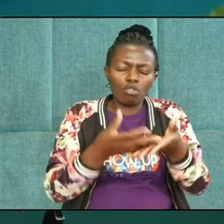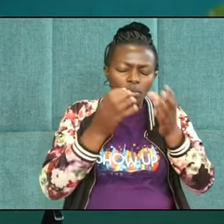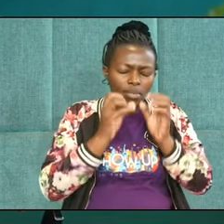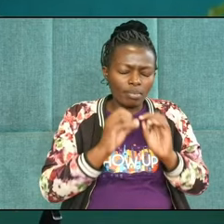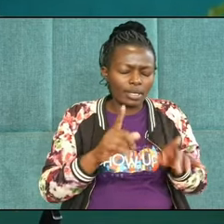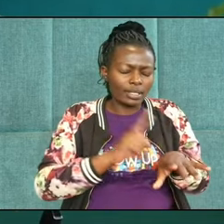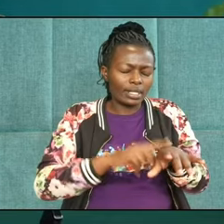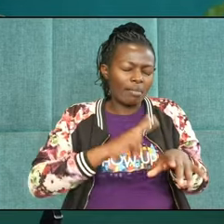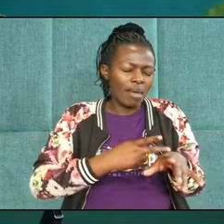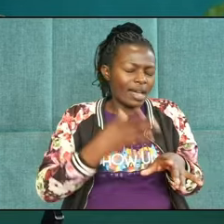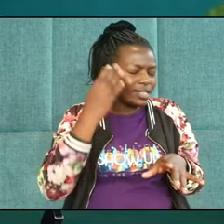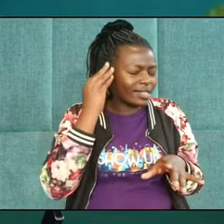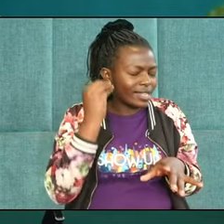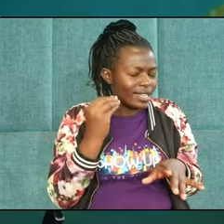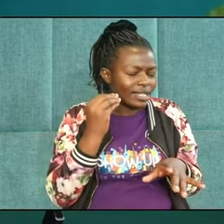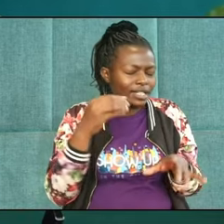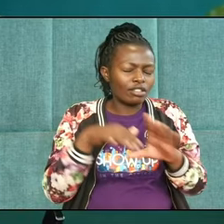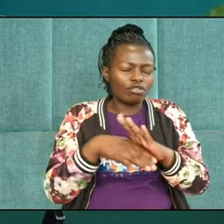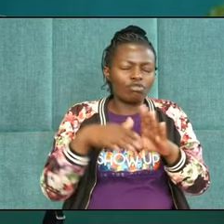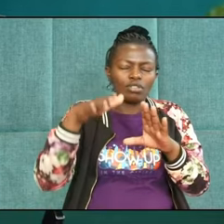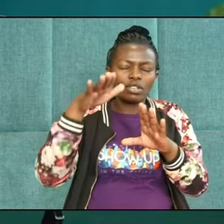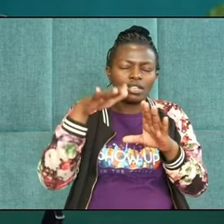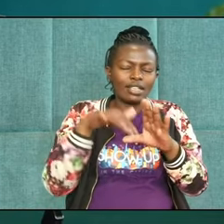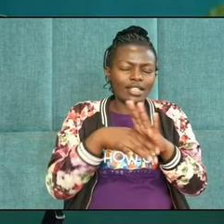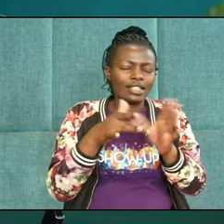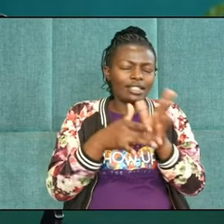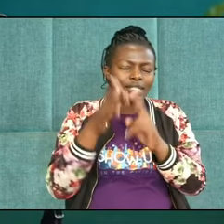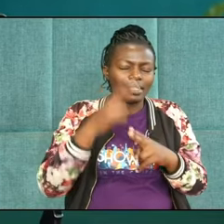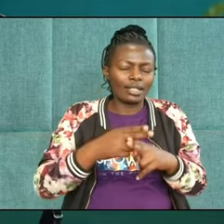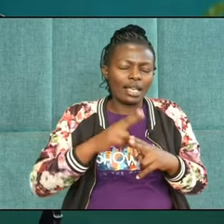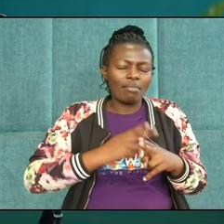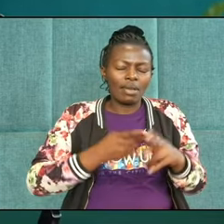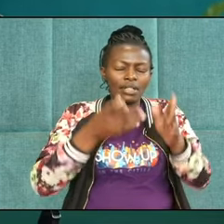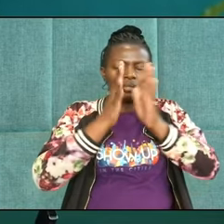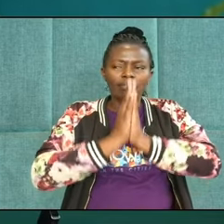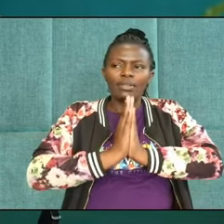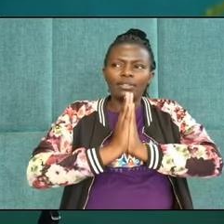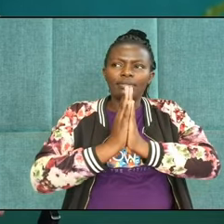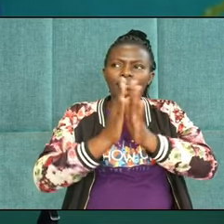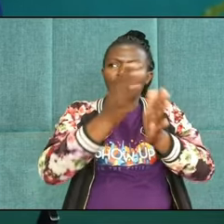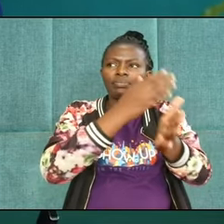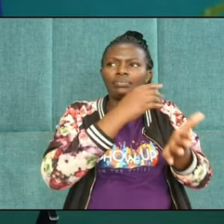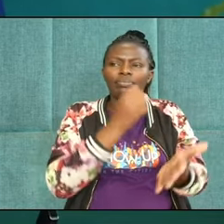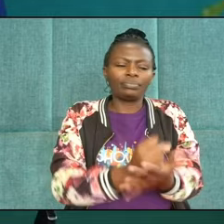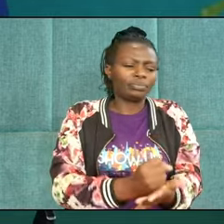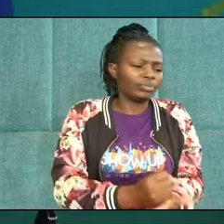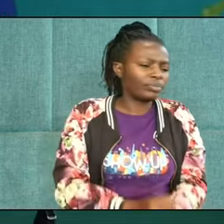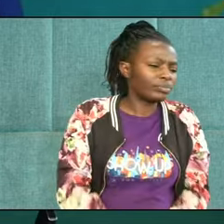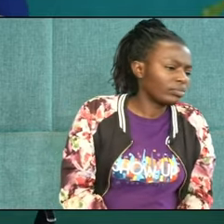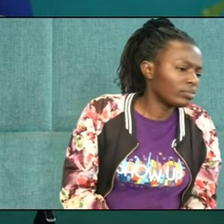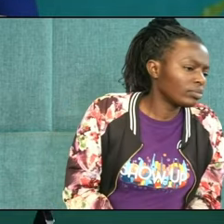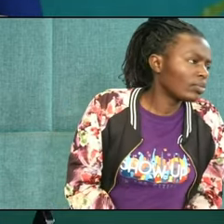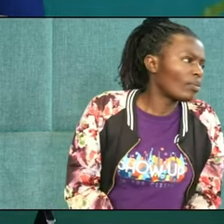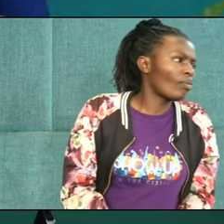to you. In Jesus' name I have prayed. Amen. You can have your seats.